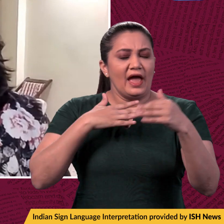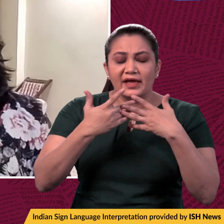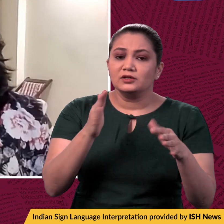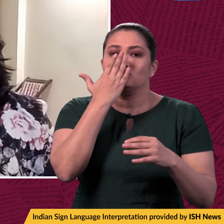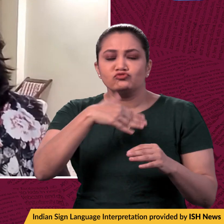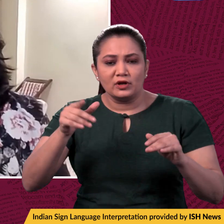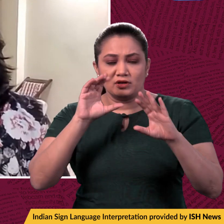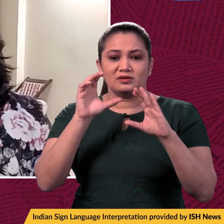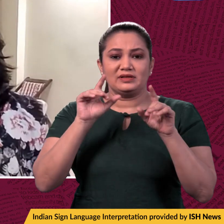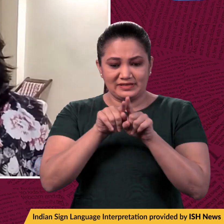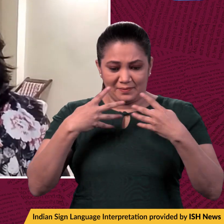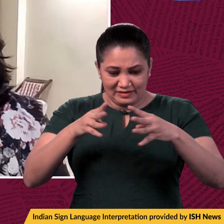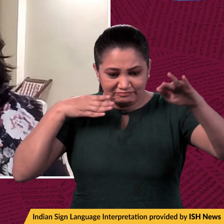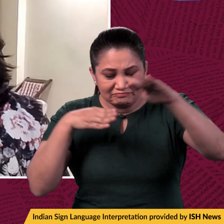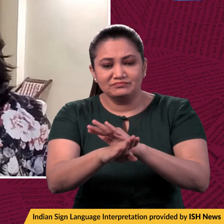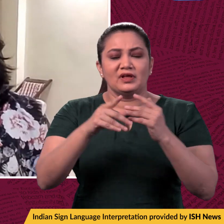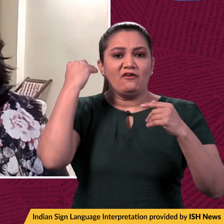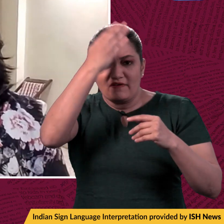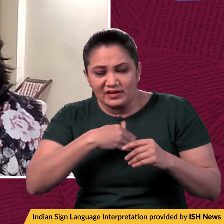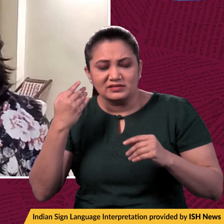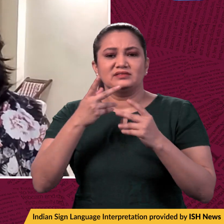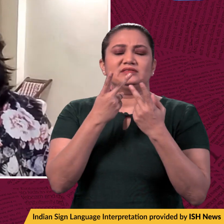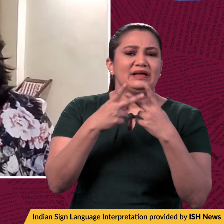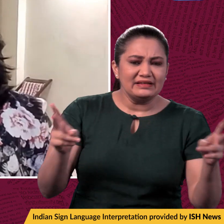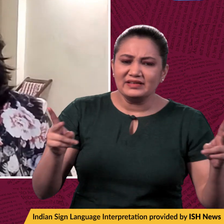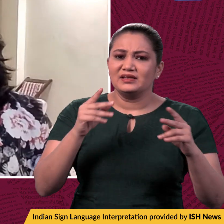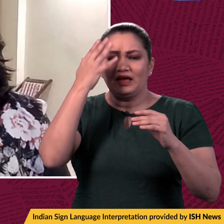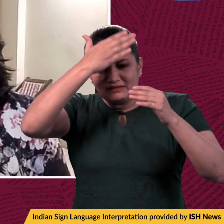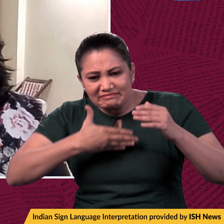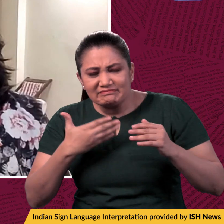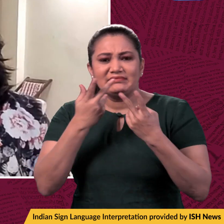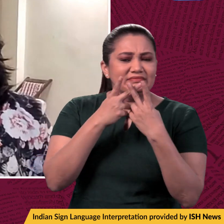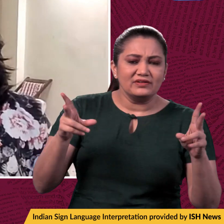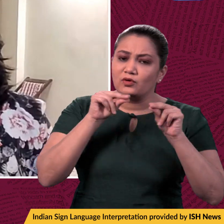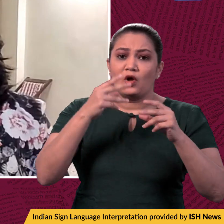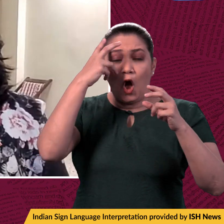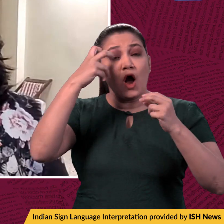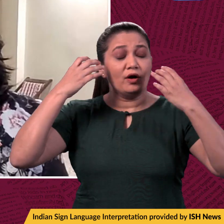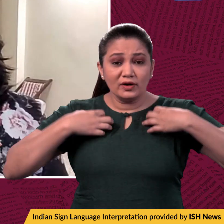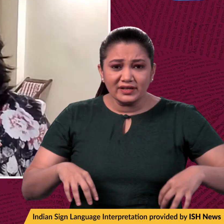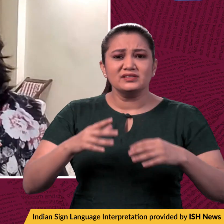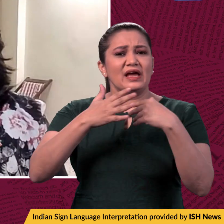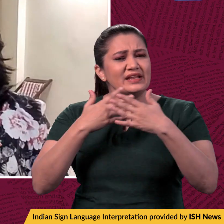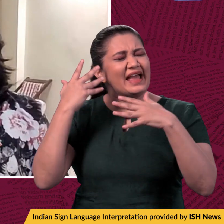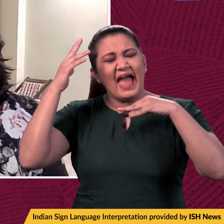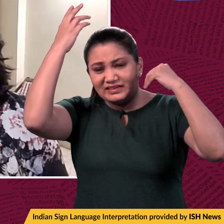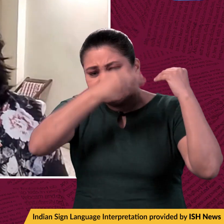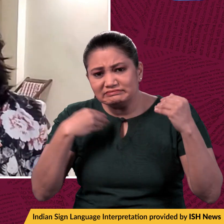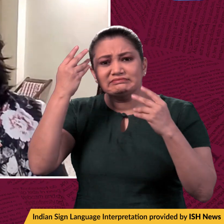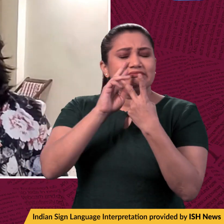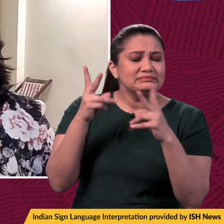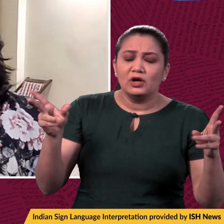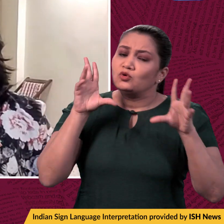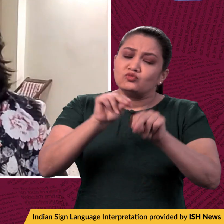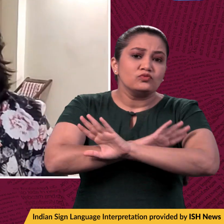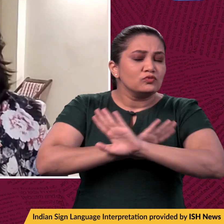will not allow students to enter the campus with covered faces. Students are not allowed to wear saffron stole or hijab